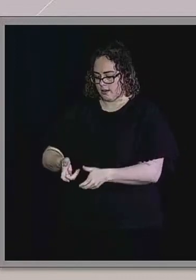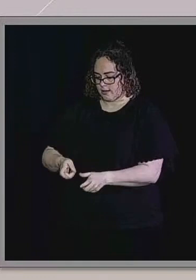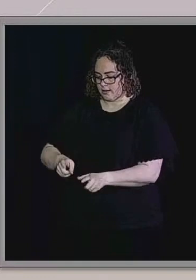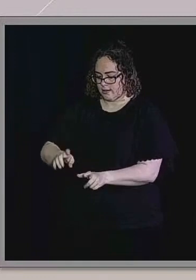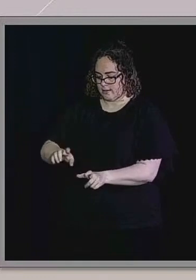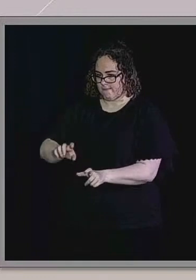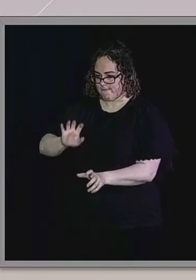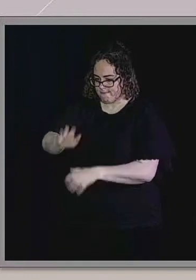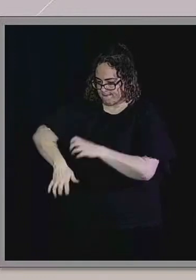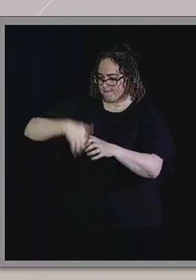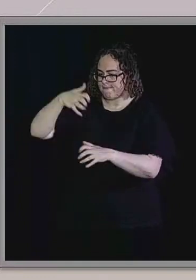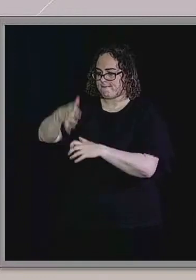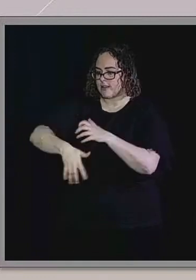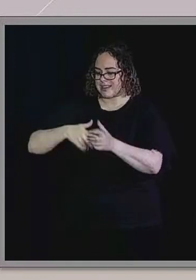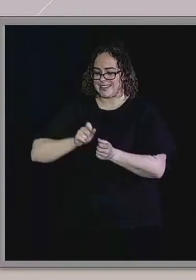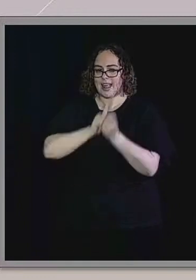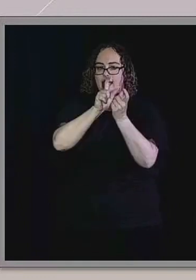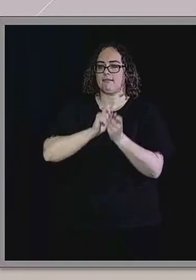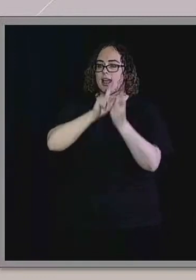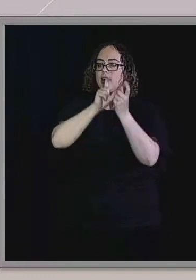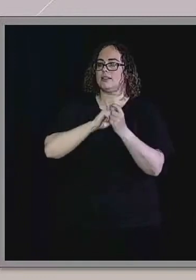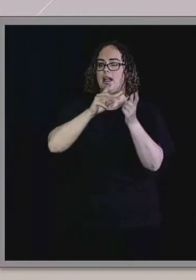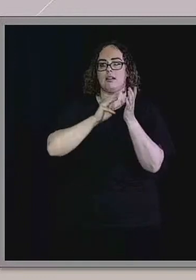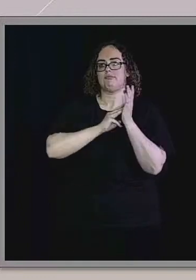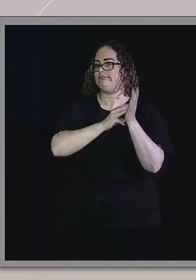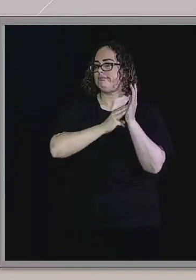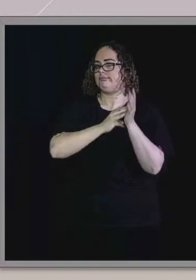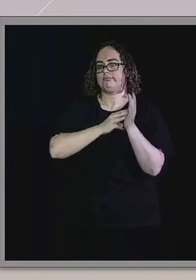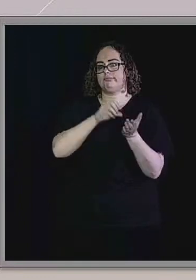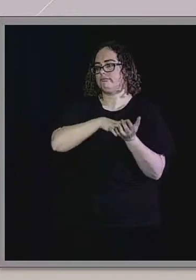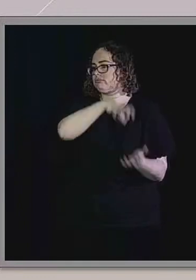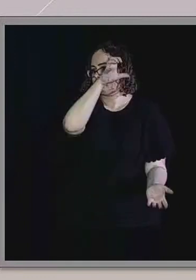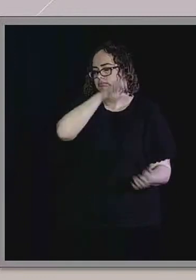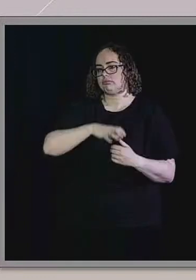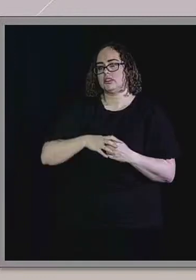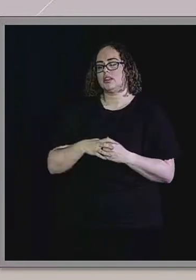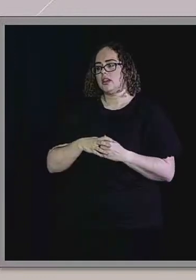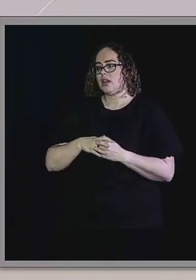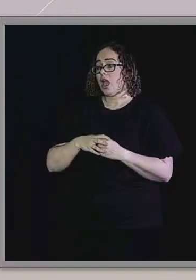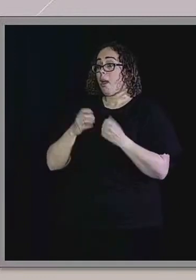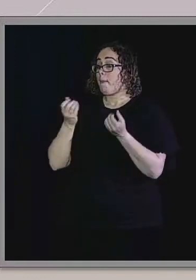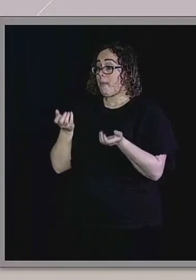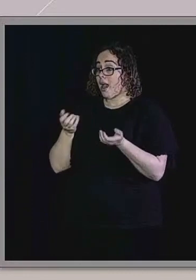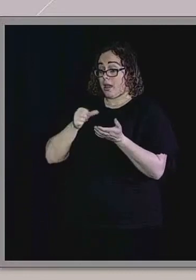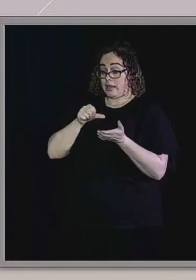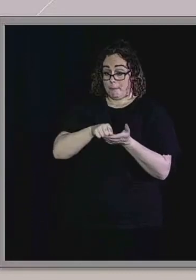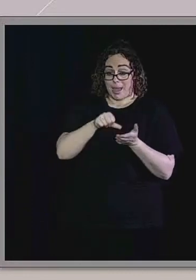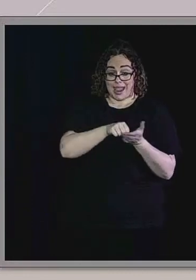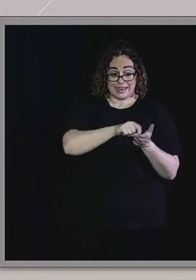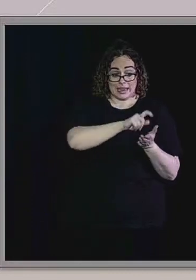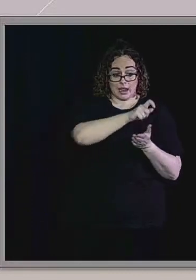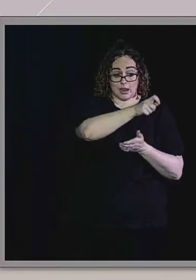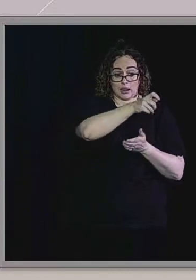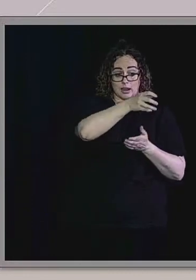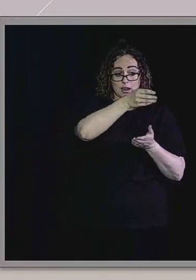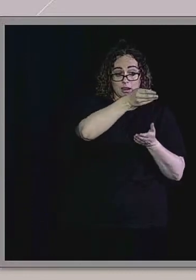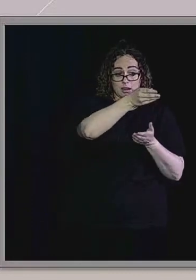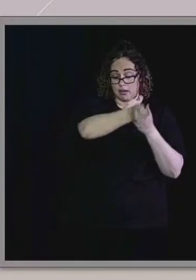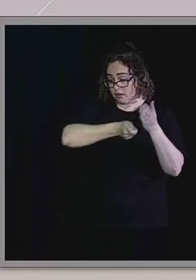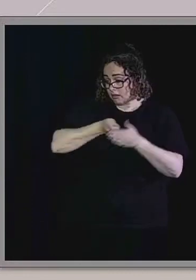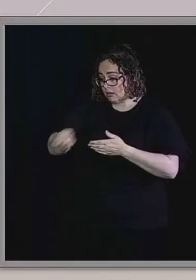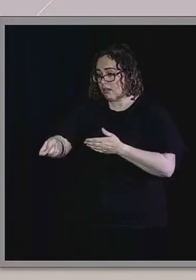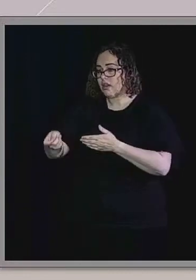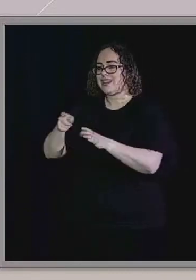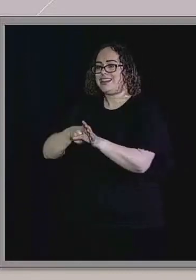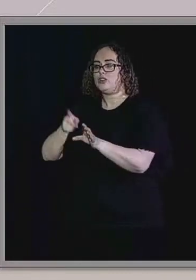Metals' income, and yet there is no agreement with the traditional owners. There has been no compensation paid. So what we've got